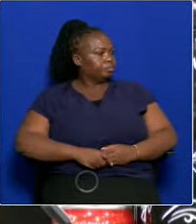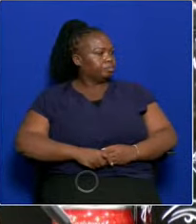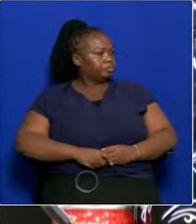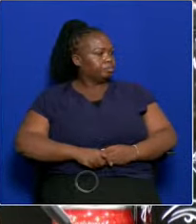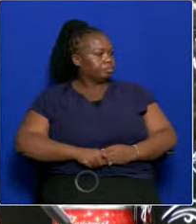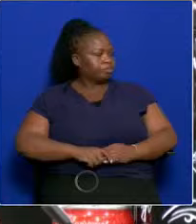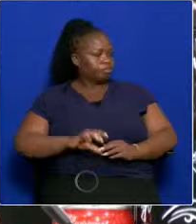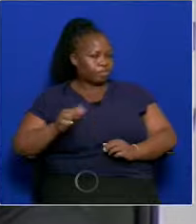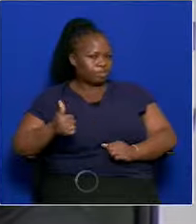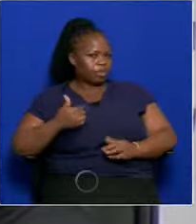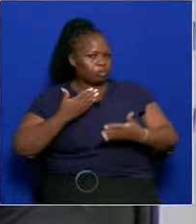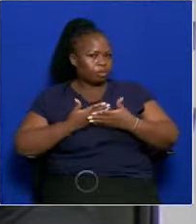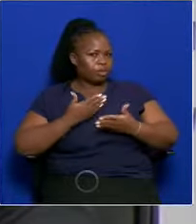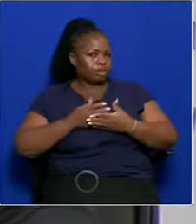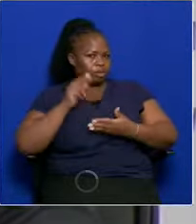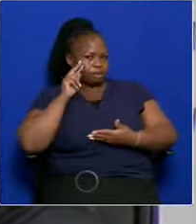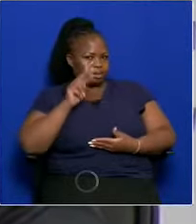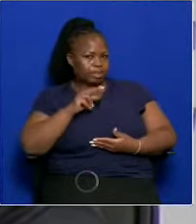it.